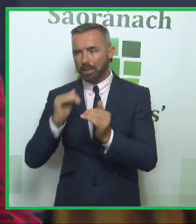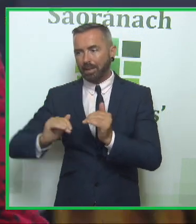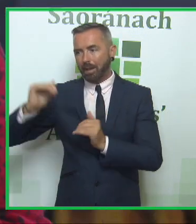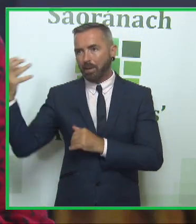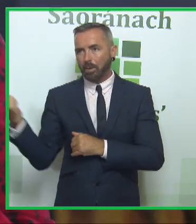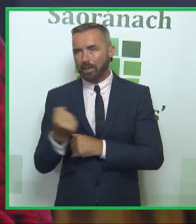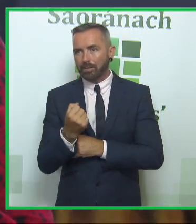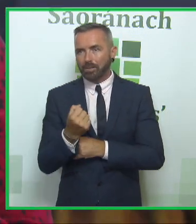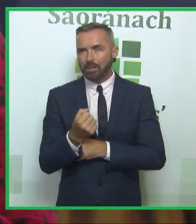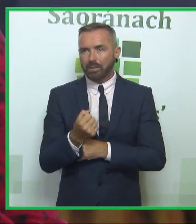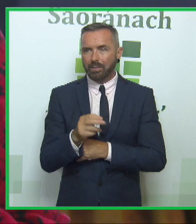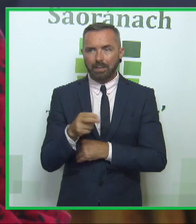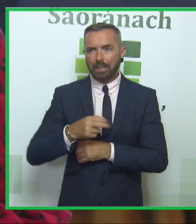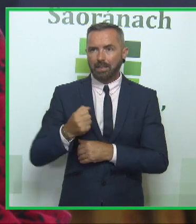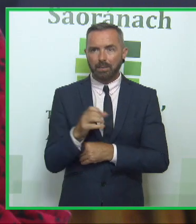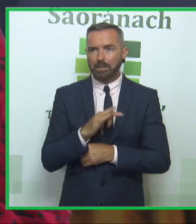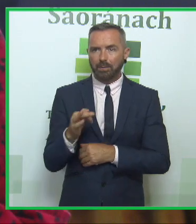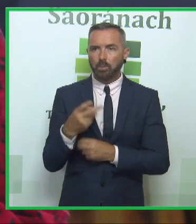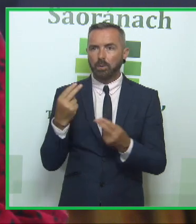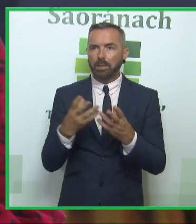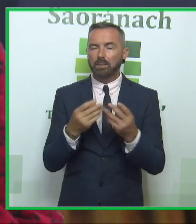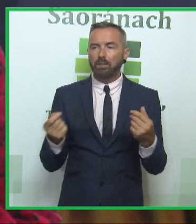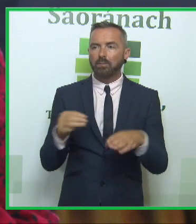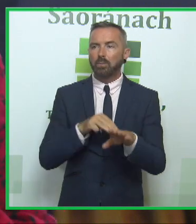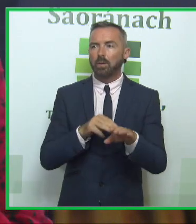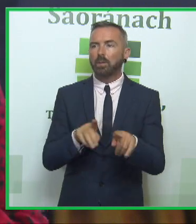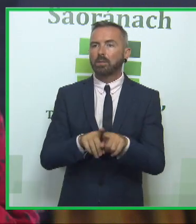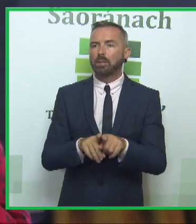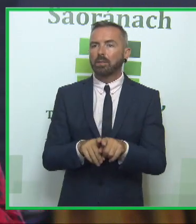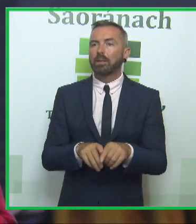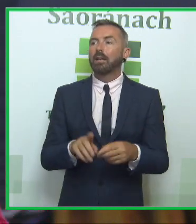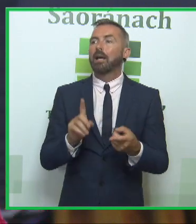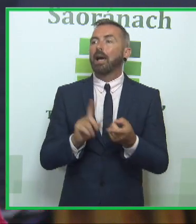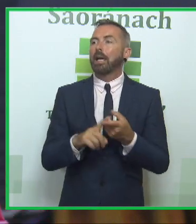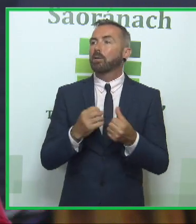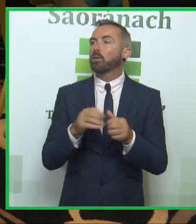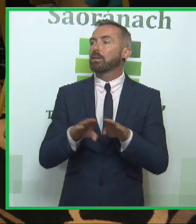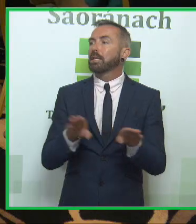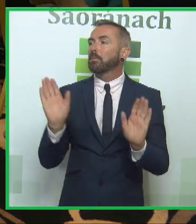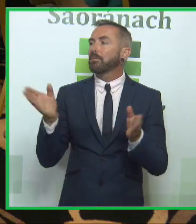staffing benefits, that issue is also dealt with. Okay. And then also, as other tables